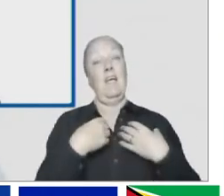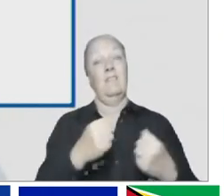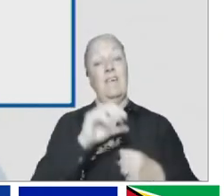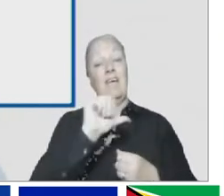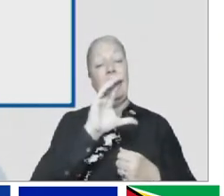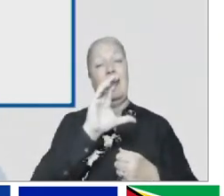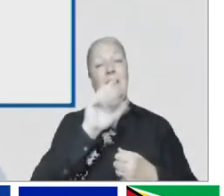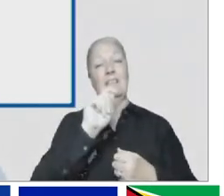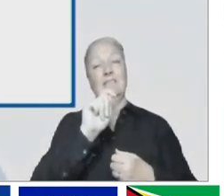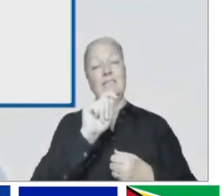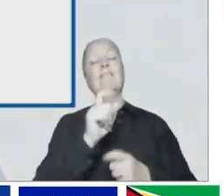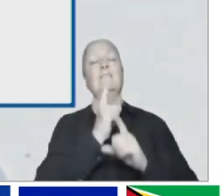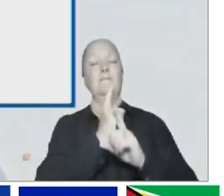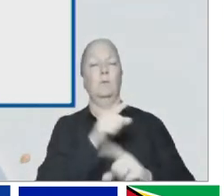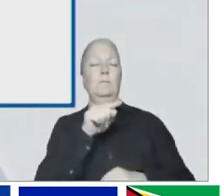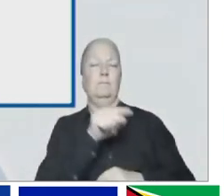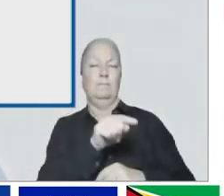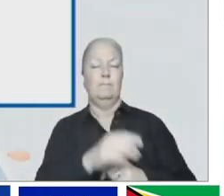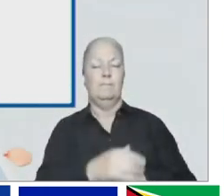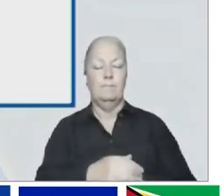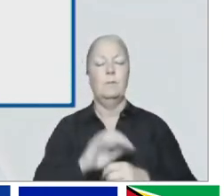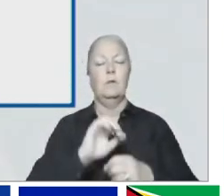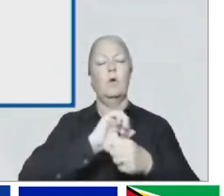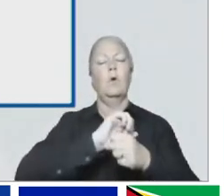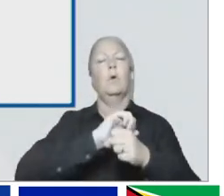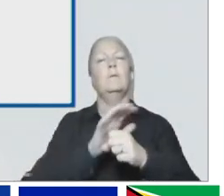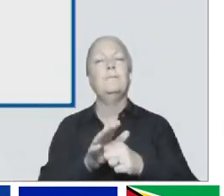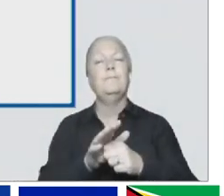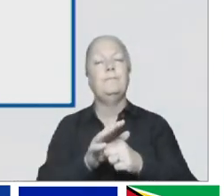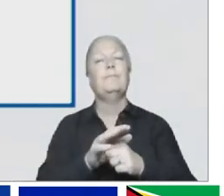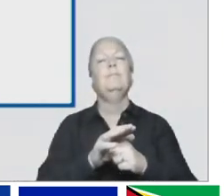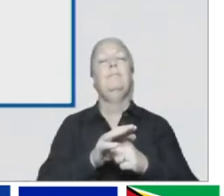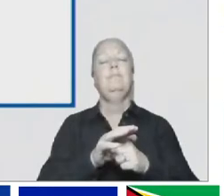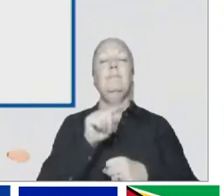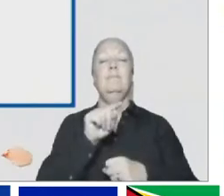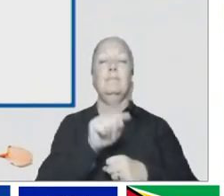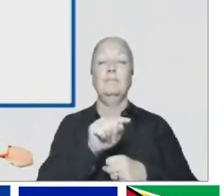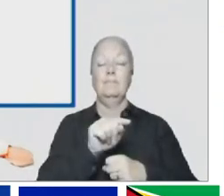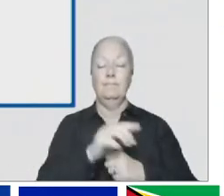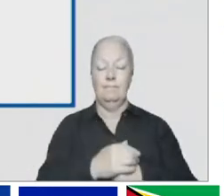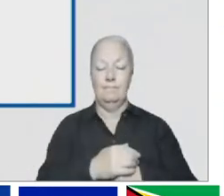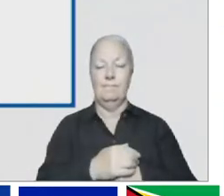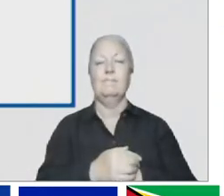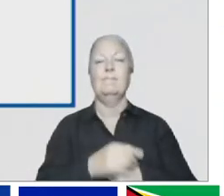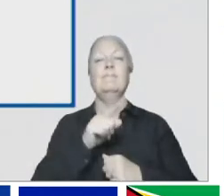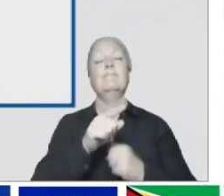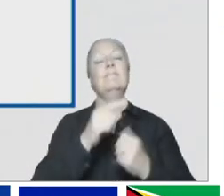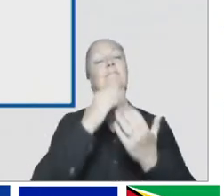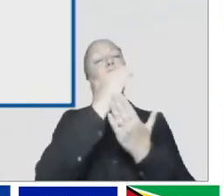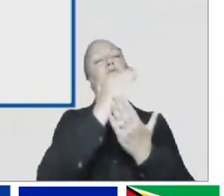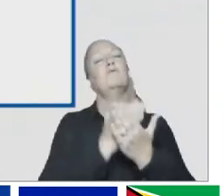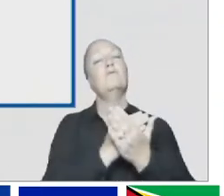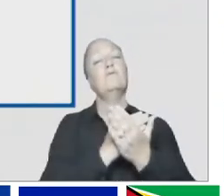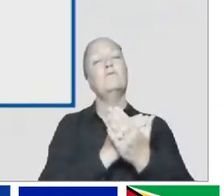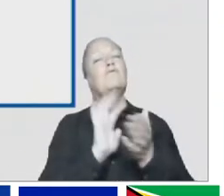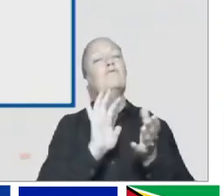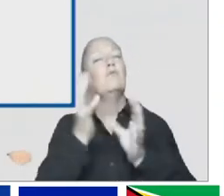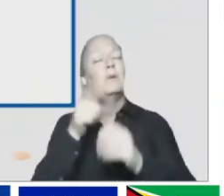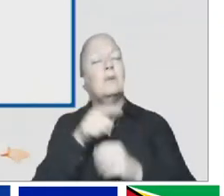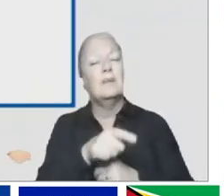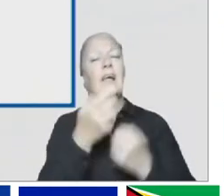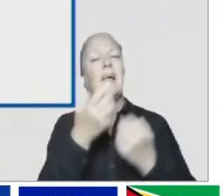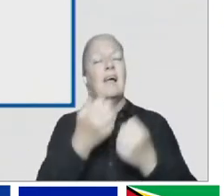COVID-19 social protection interventions, the crisis elicited a swift social protection response. And